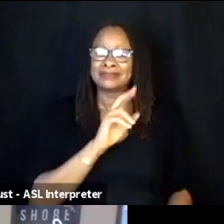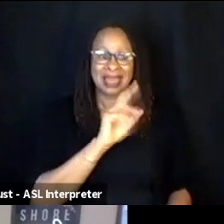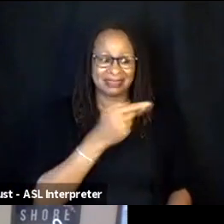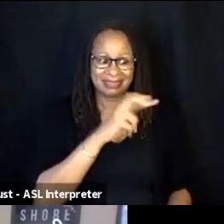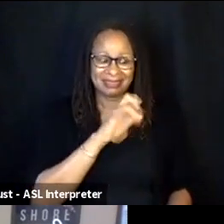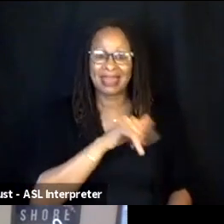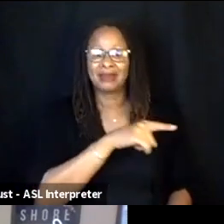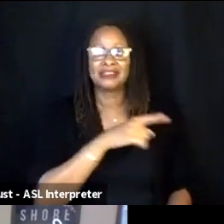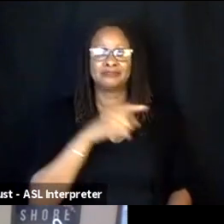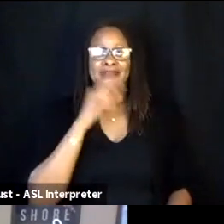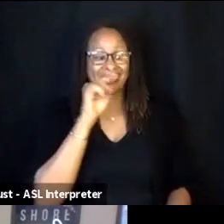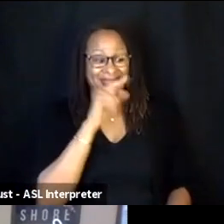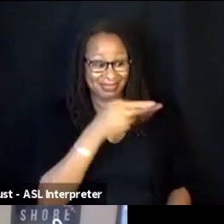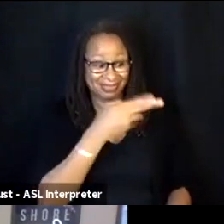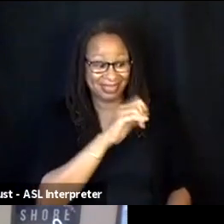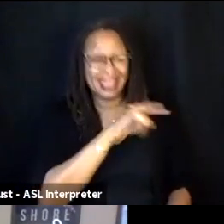she identifies